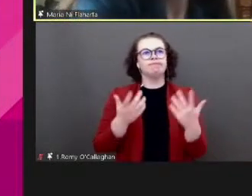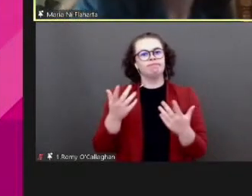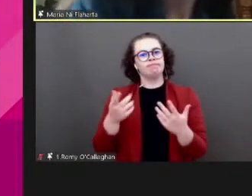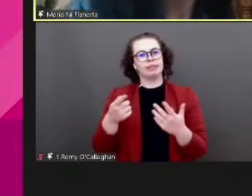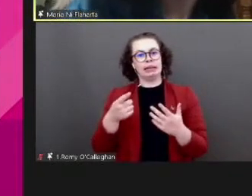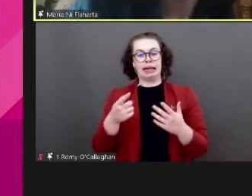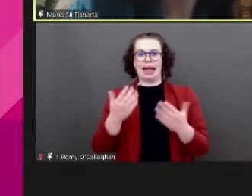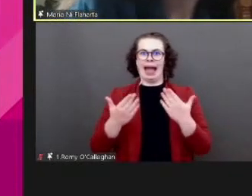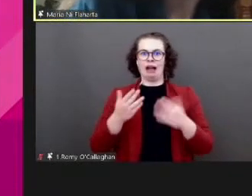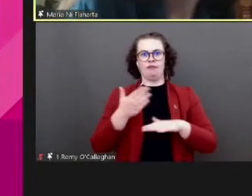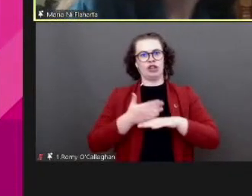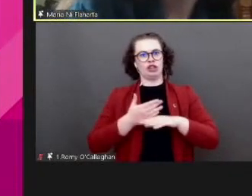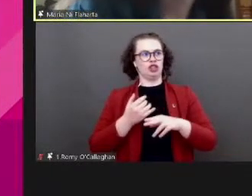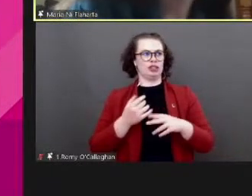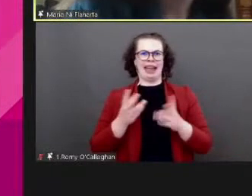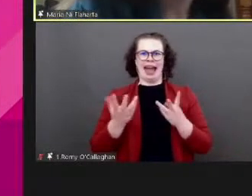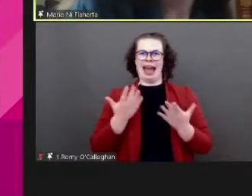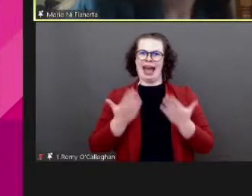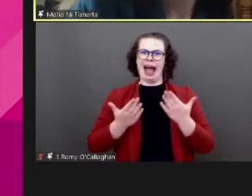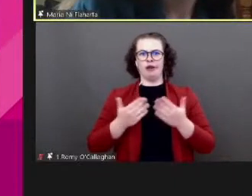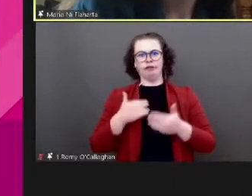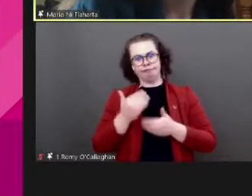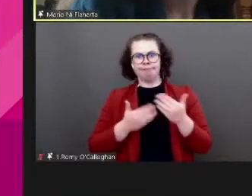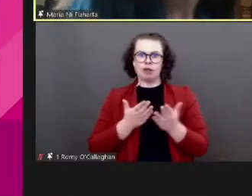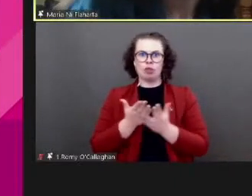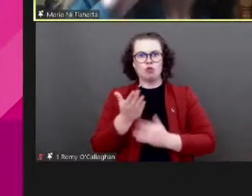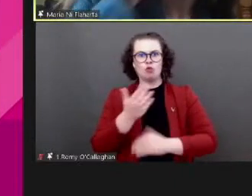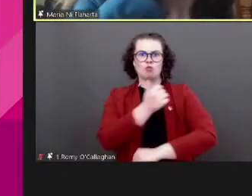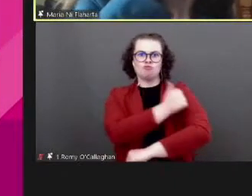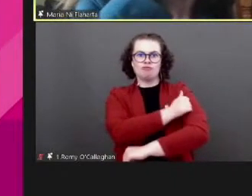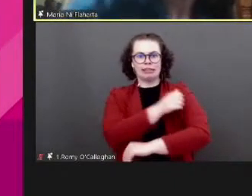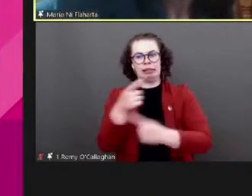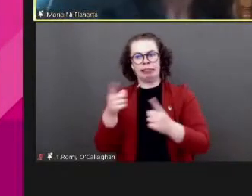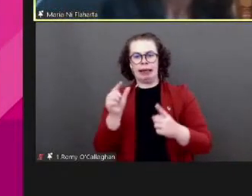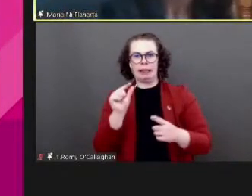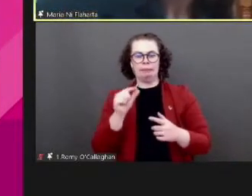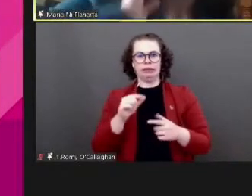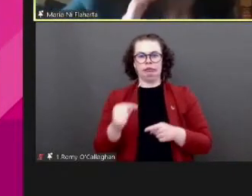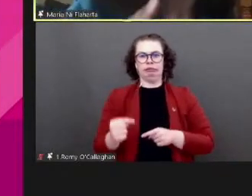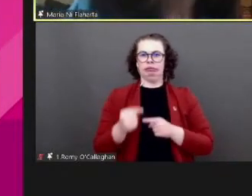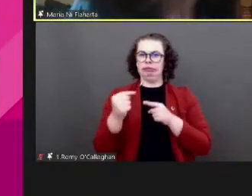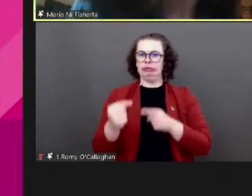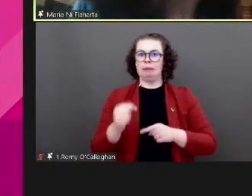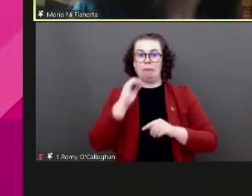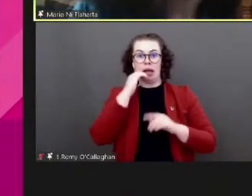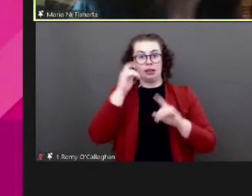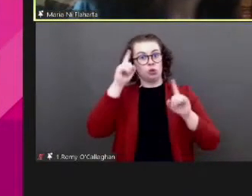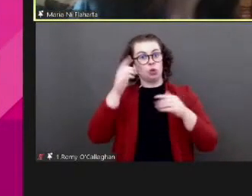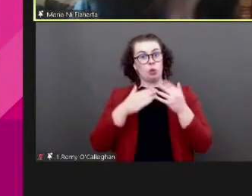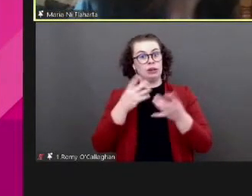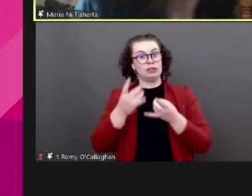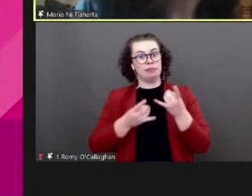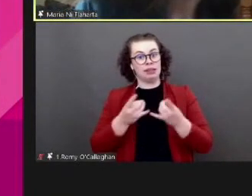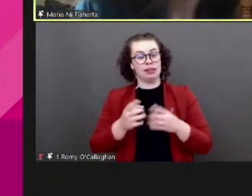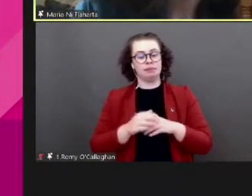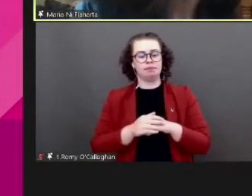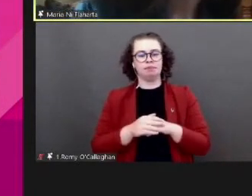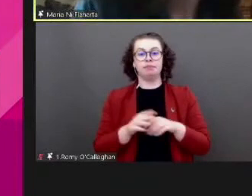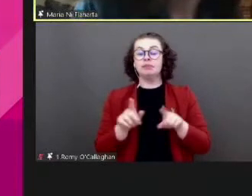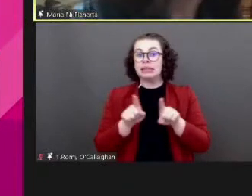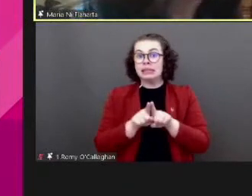function within a prison and navigate a prison setting. But it also really caused some problems in terms